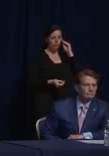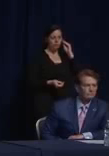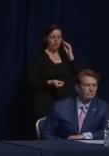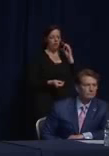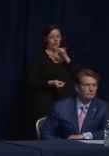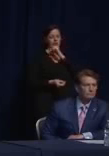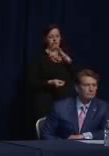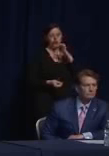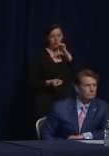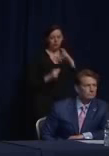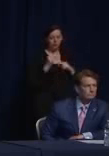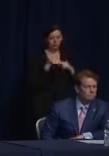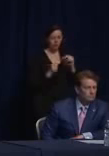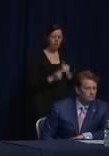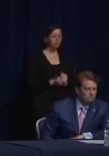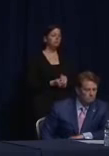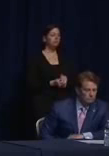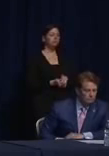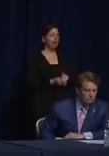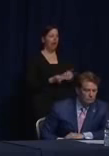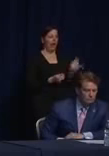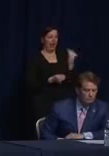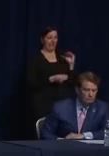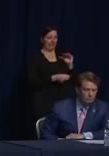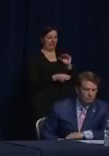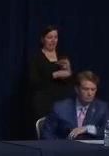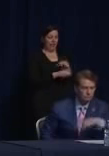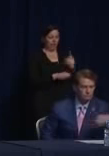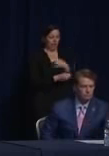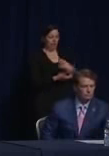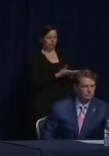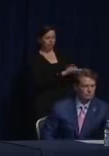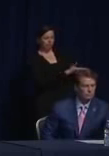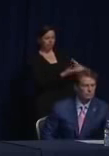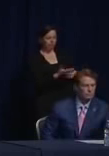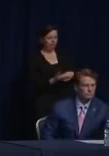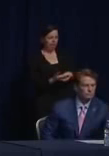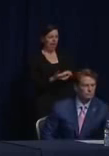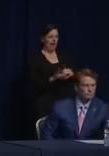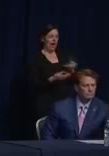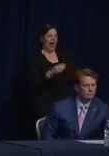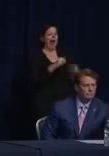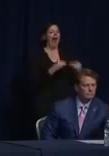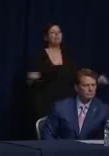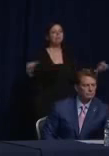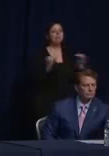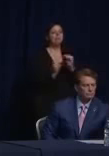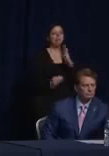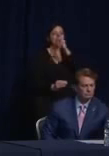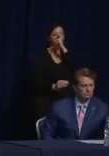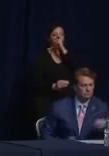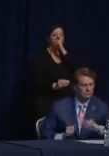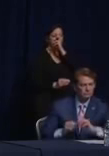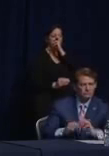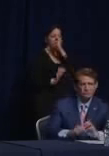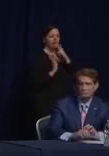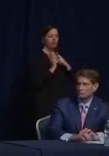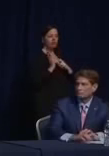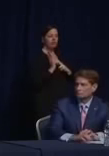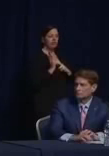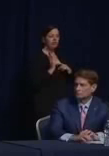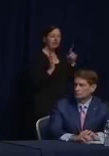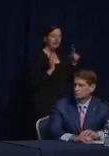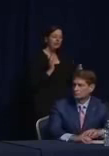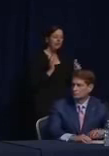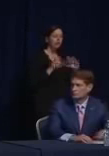those facilities. In addition, we're requiring them to use infection preventionists to assess their infection control